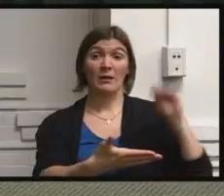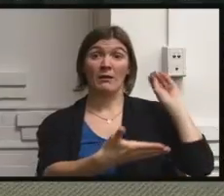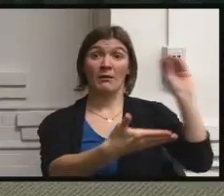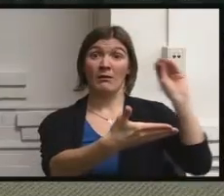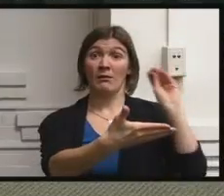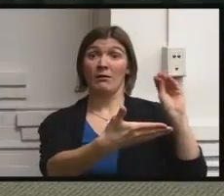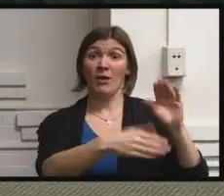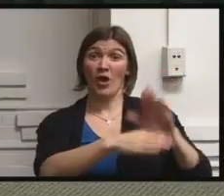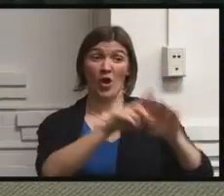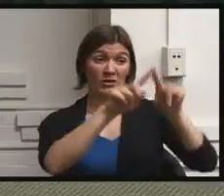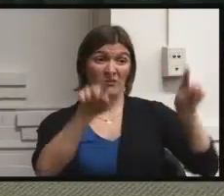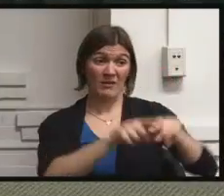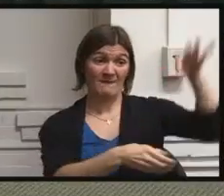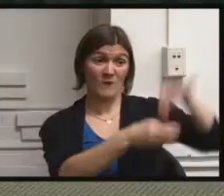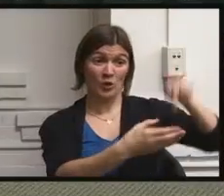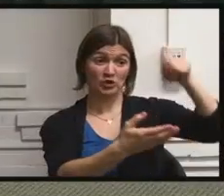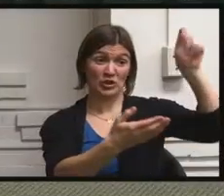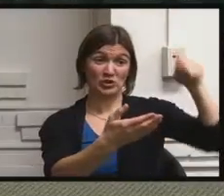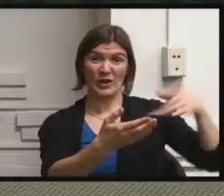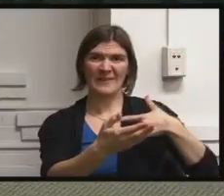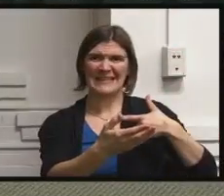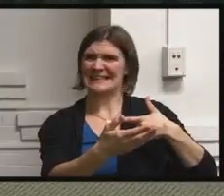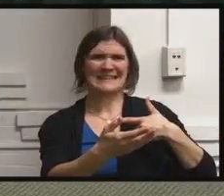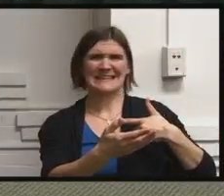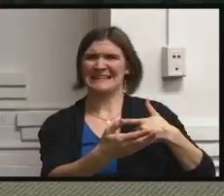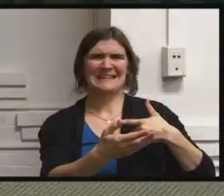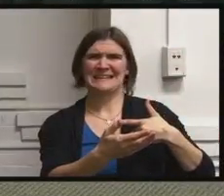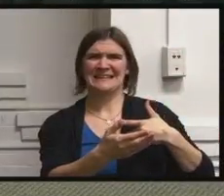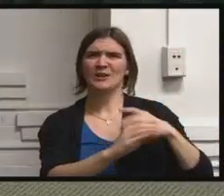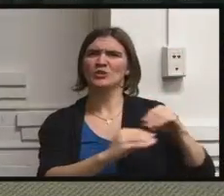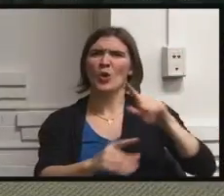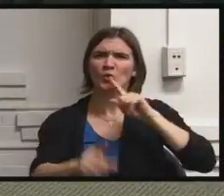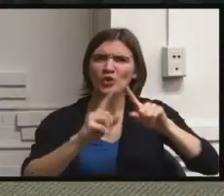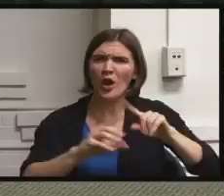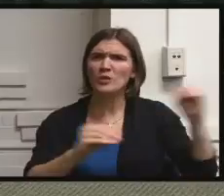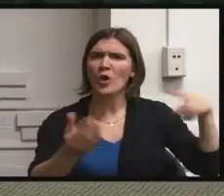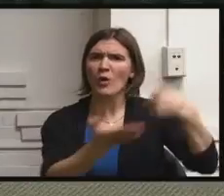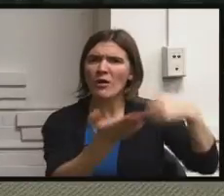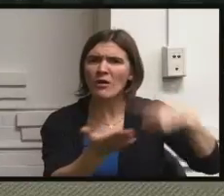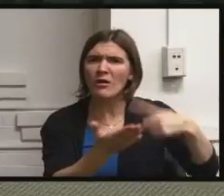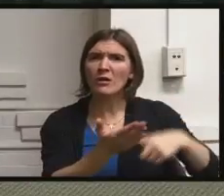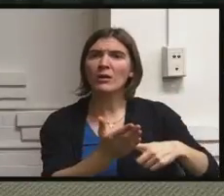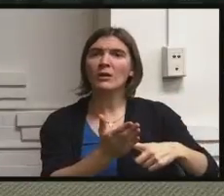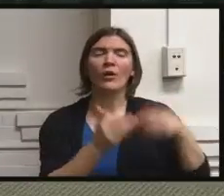alternatives onto a ballot without sufficient